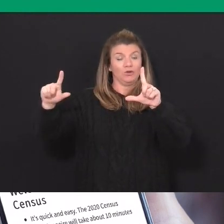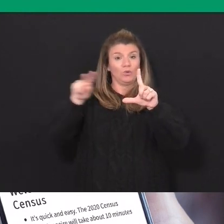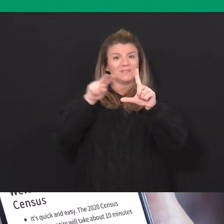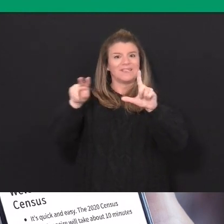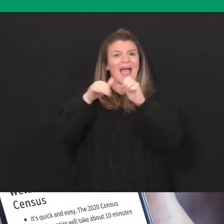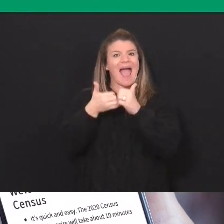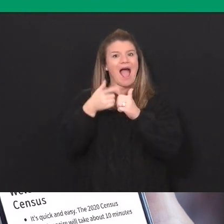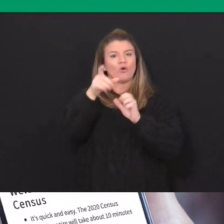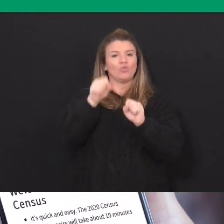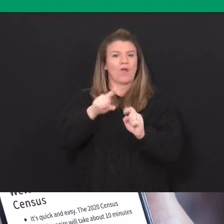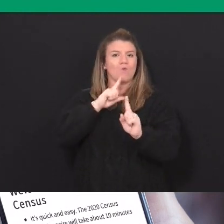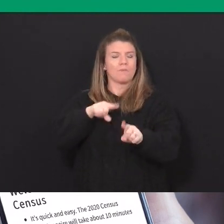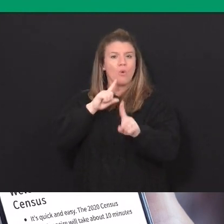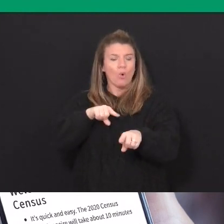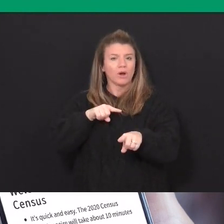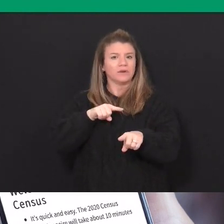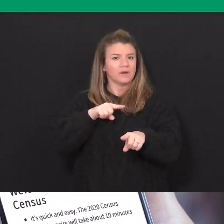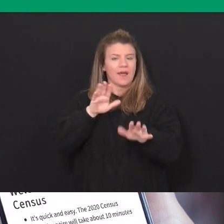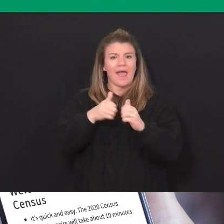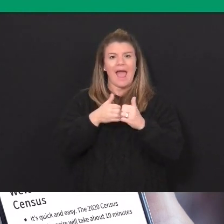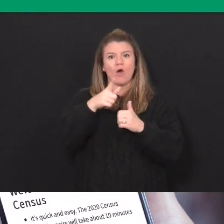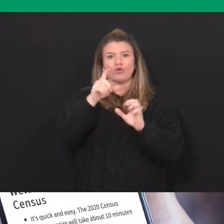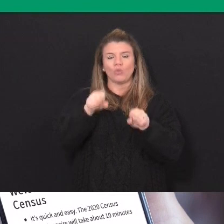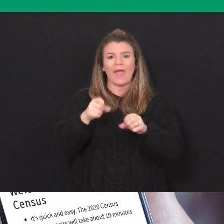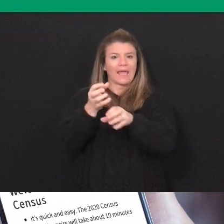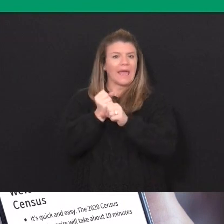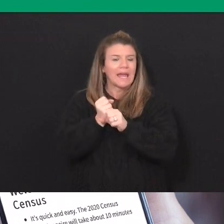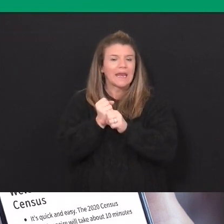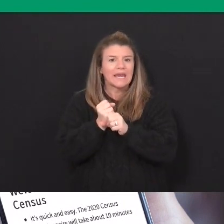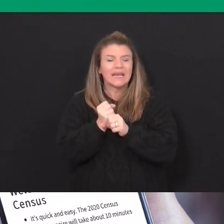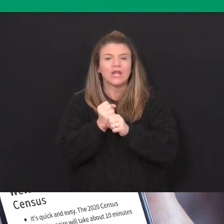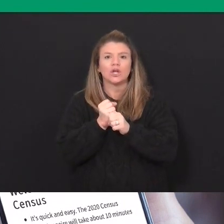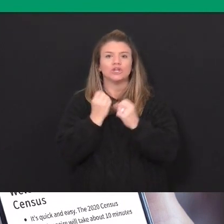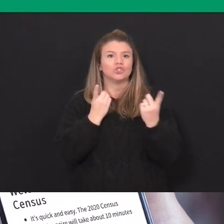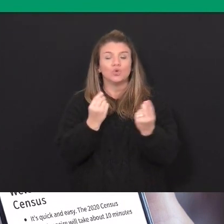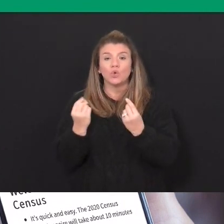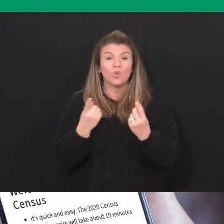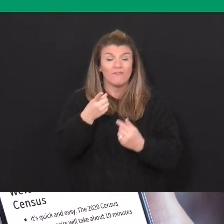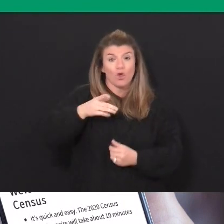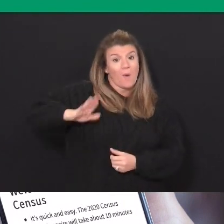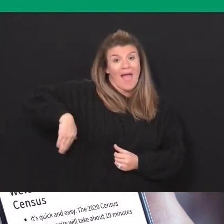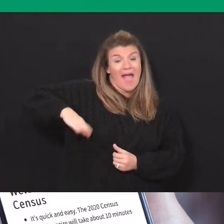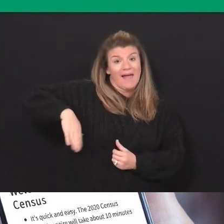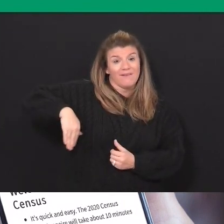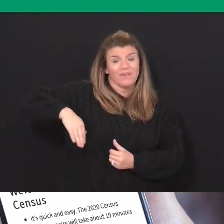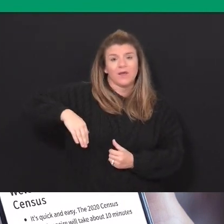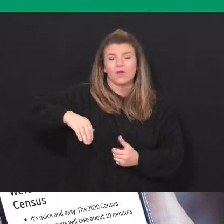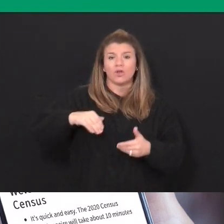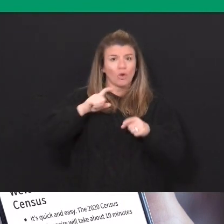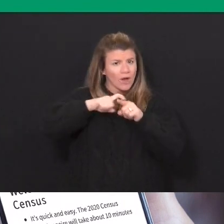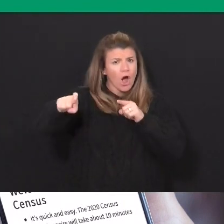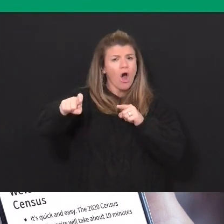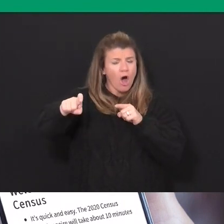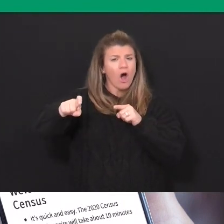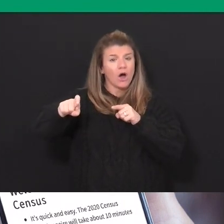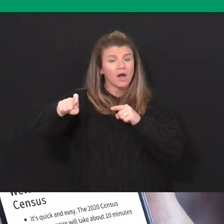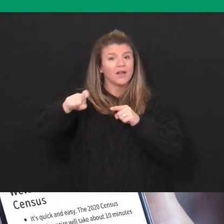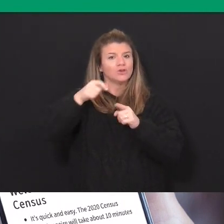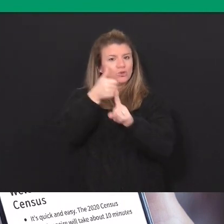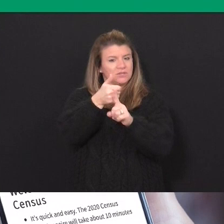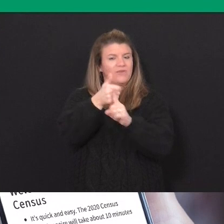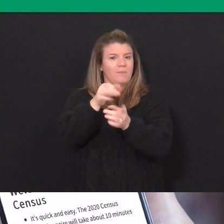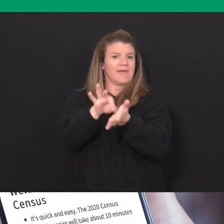how you can do, what you should get, and if you haven't, please place this call and everything and be